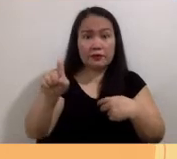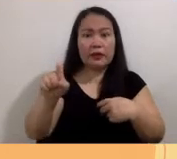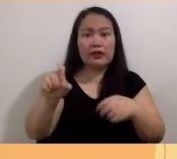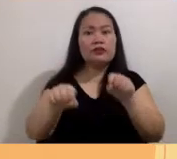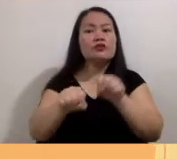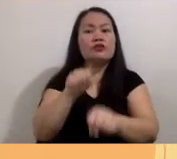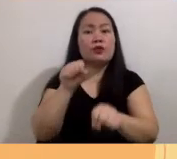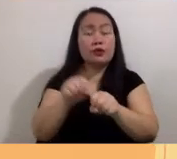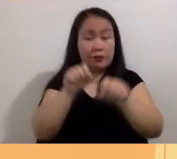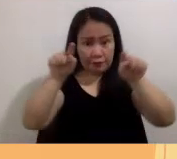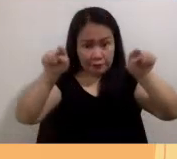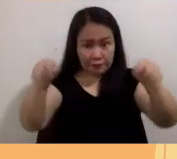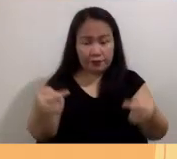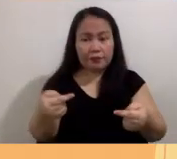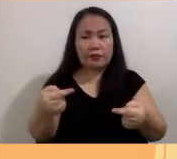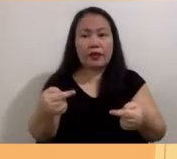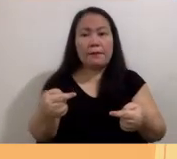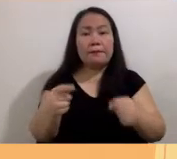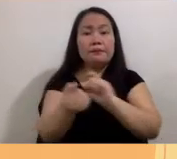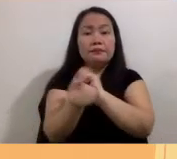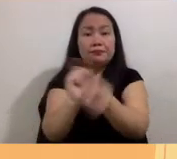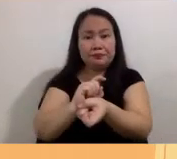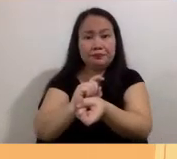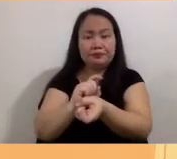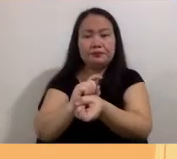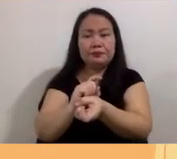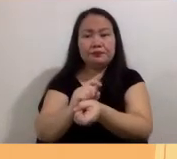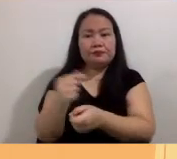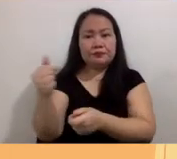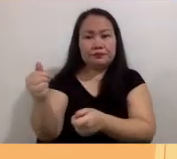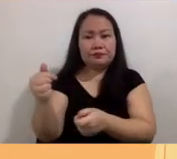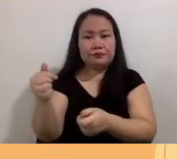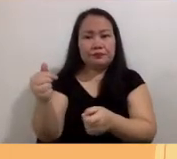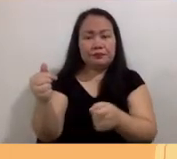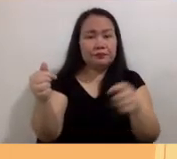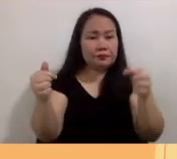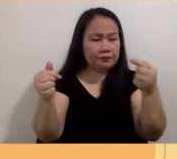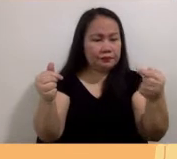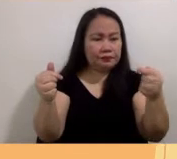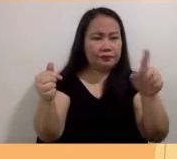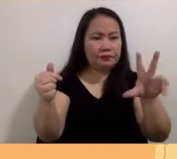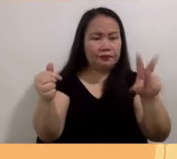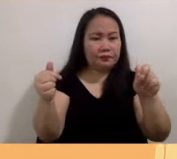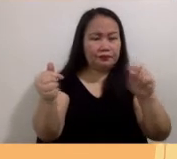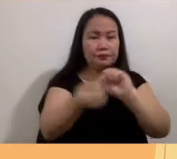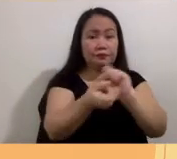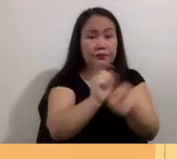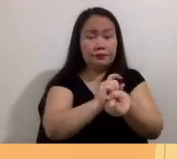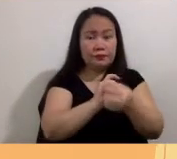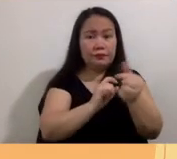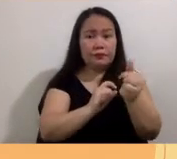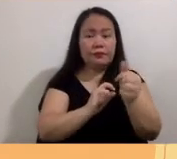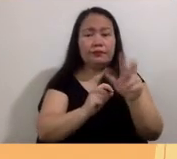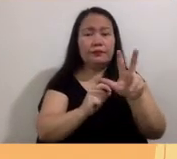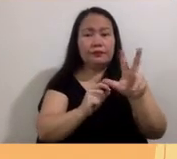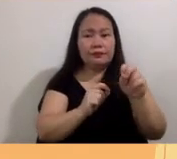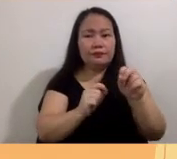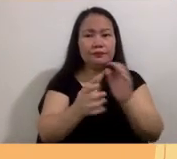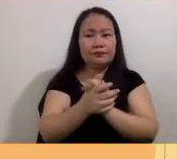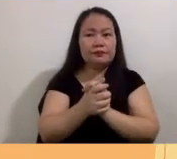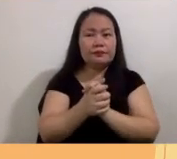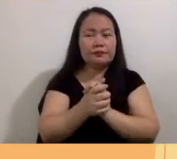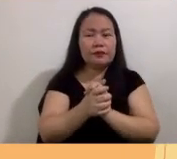x, so dapat gawin mo siyang x is equal to 30. Or, paano siya